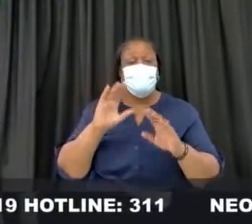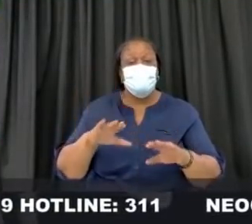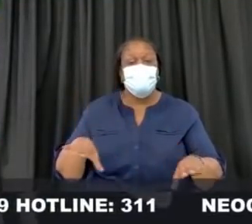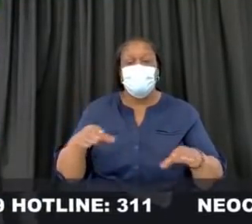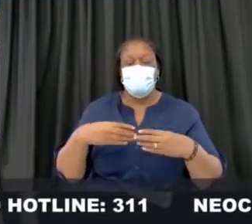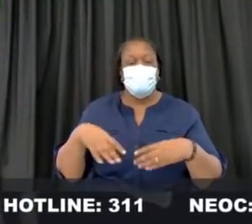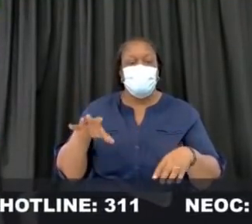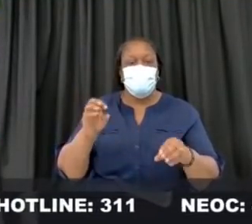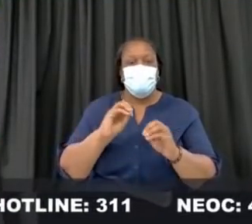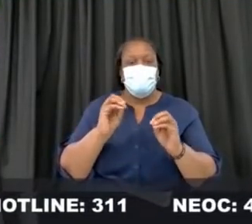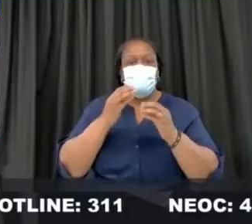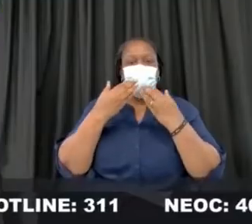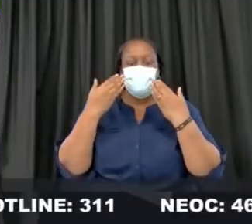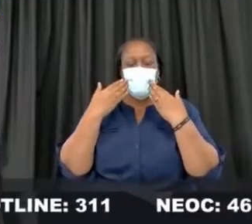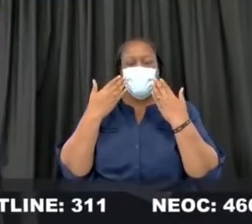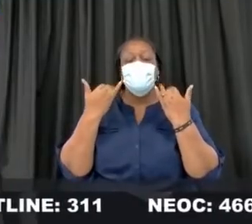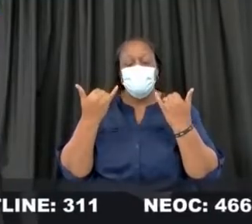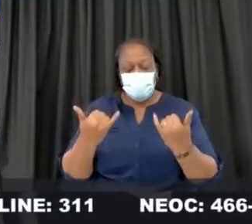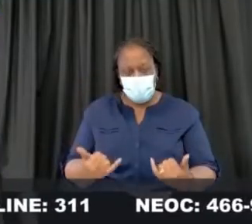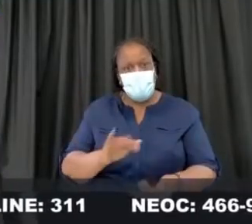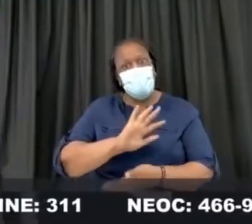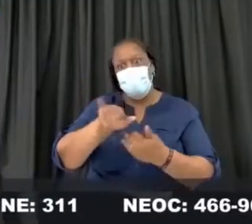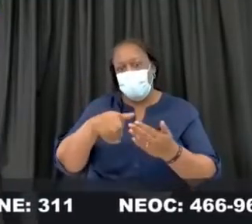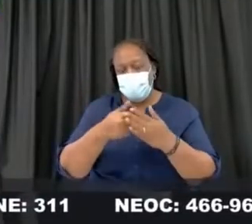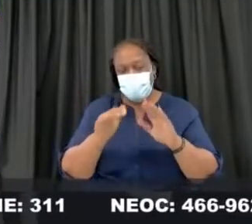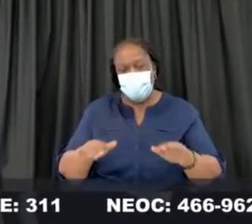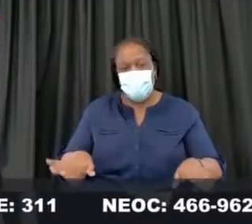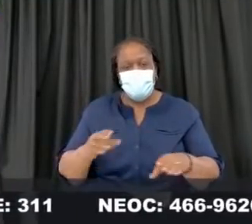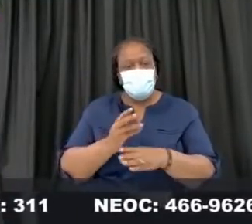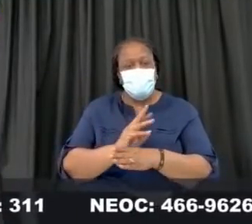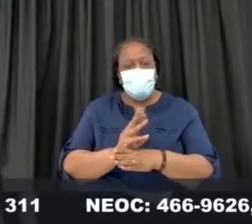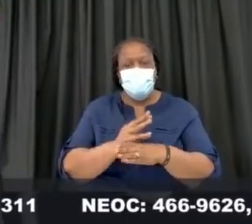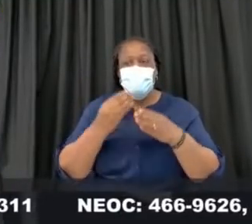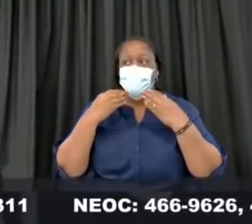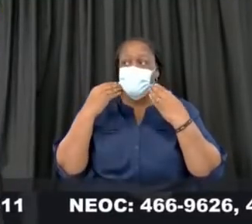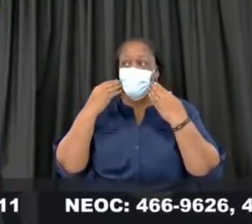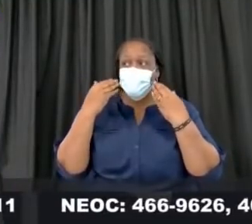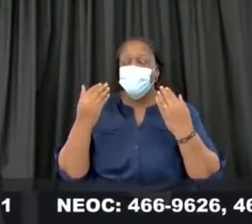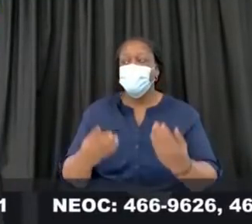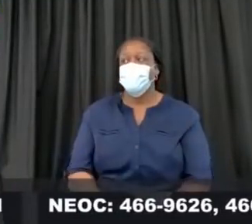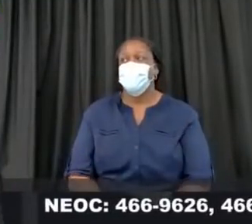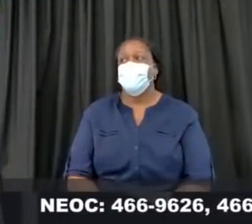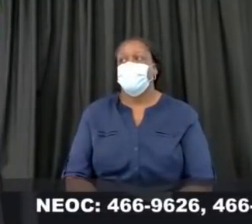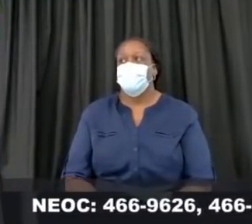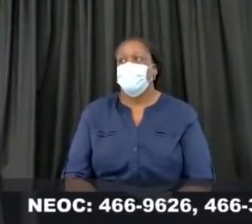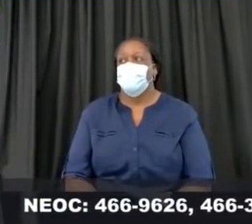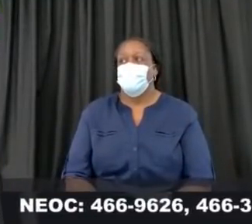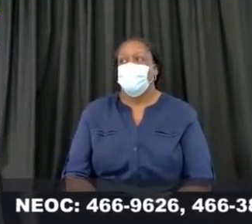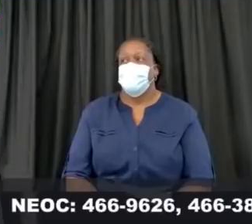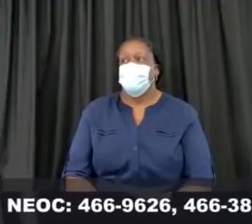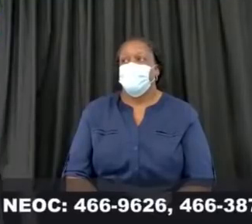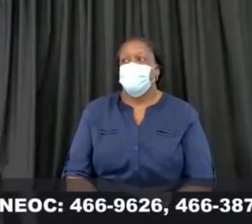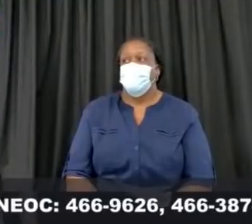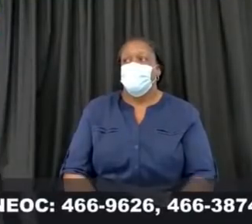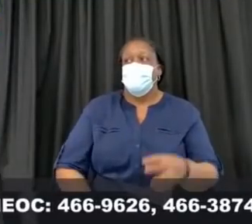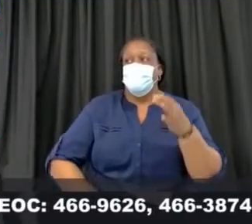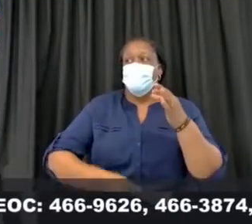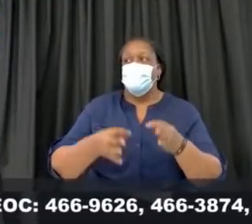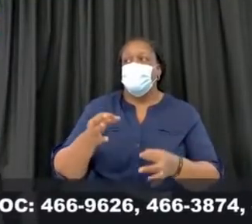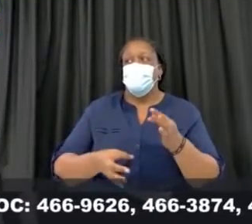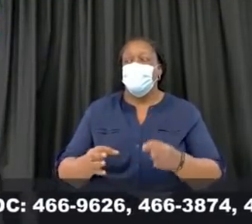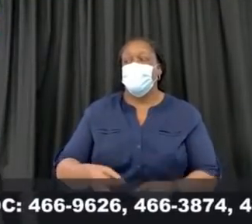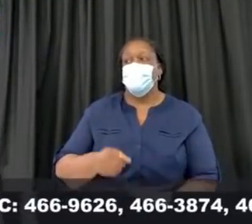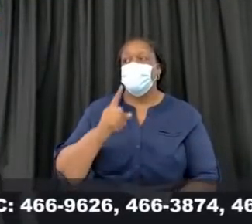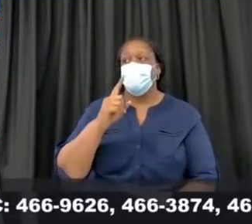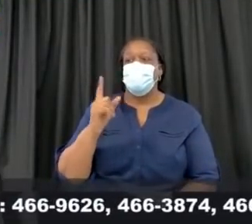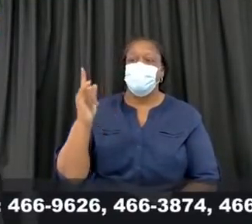And our last question, which is a sort of a light one. If someone comes into St. Kitts on